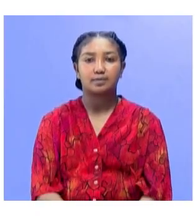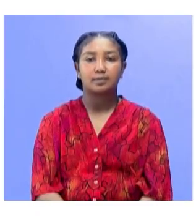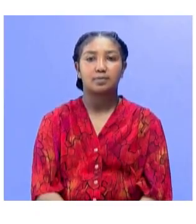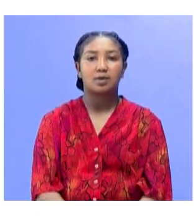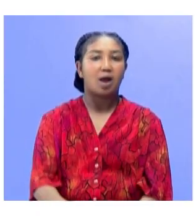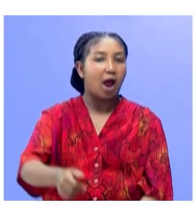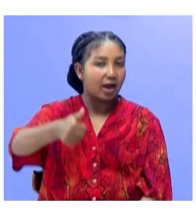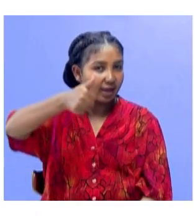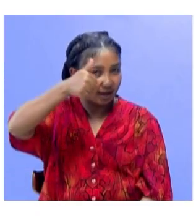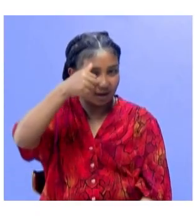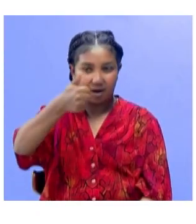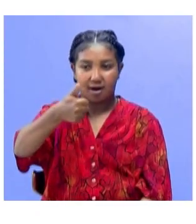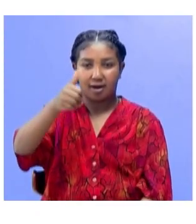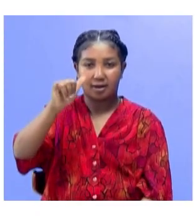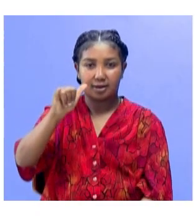Ayele